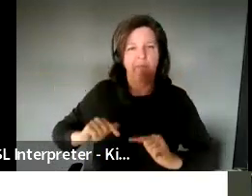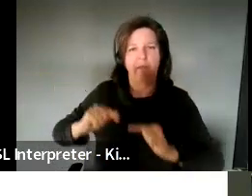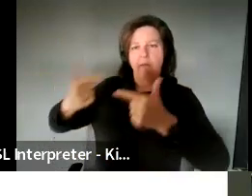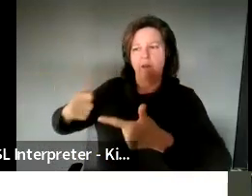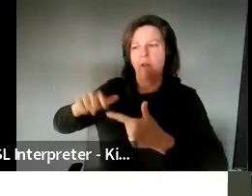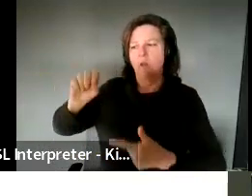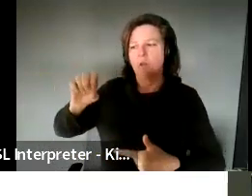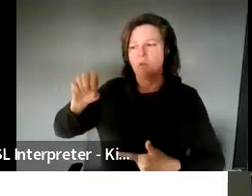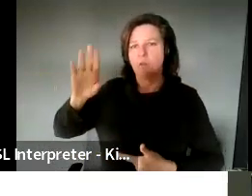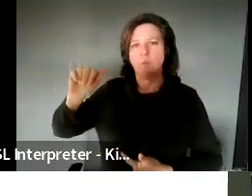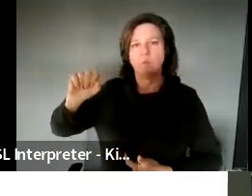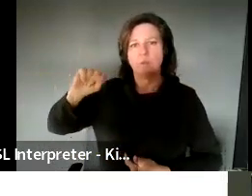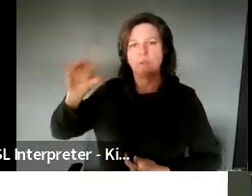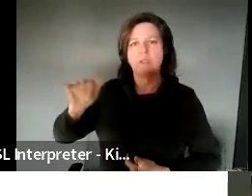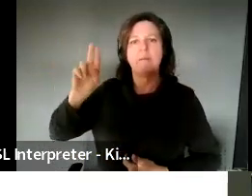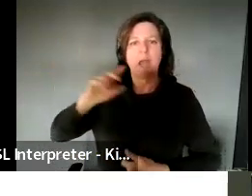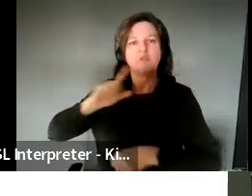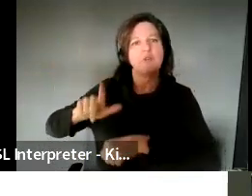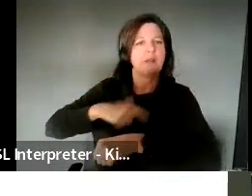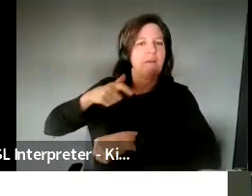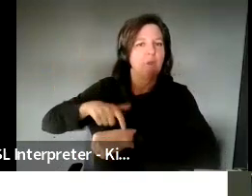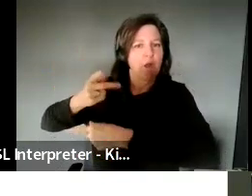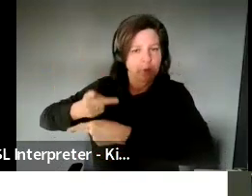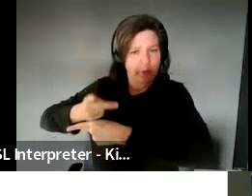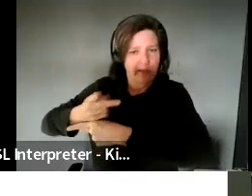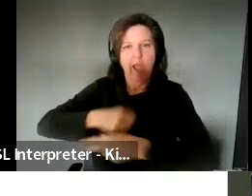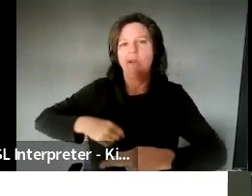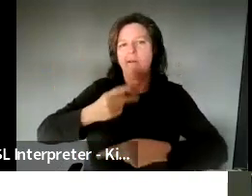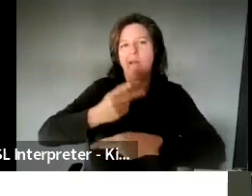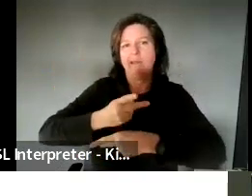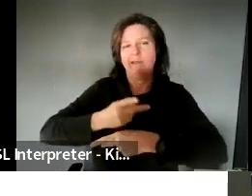quick overview of long-term care and caregiving.